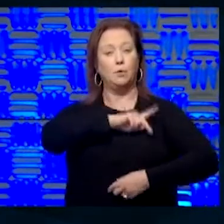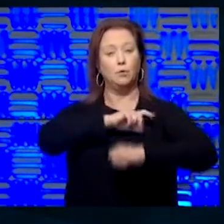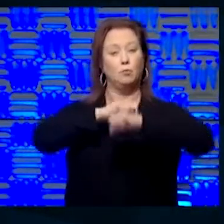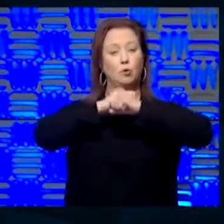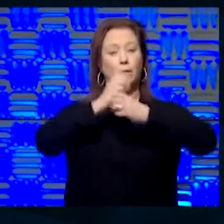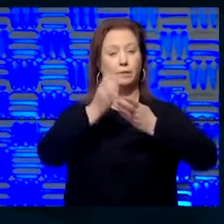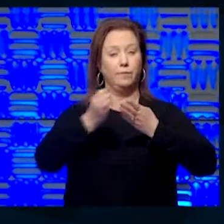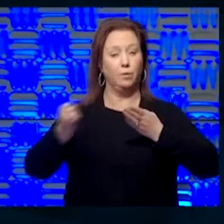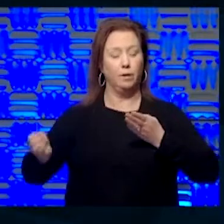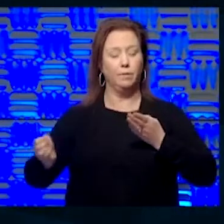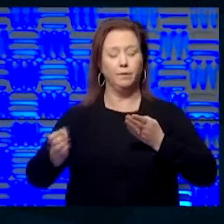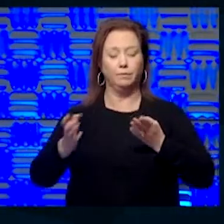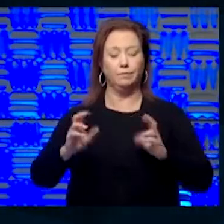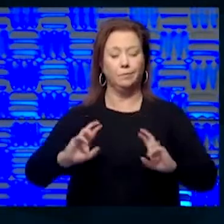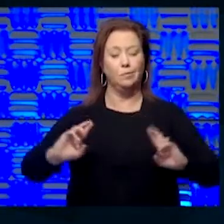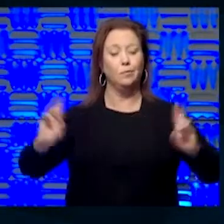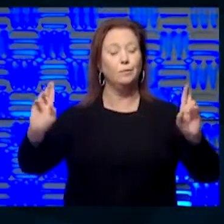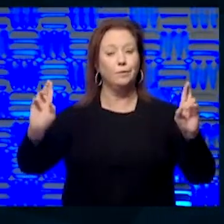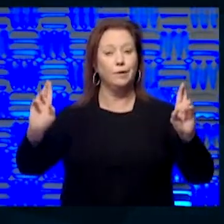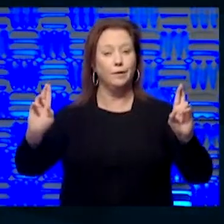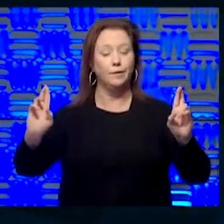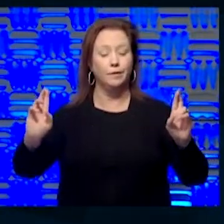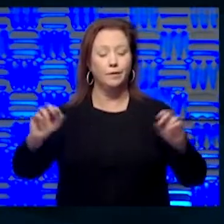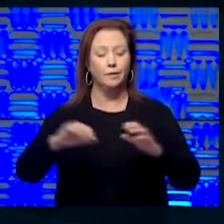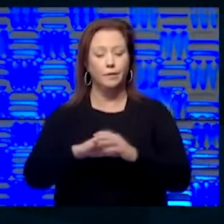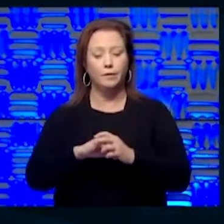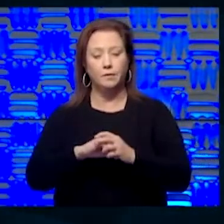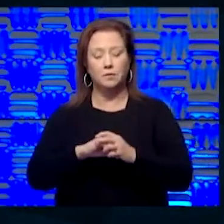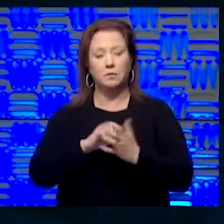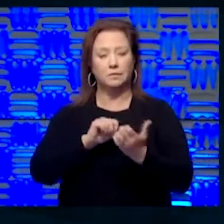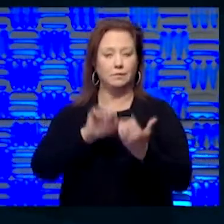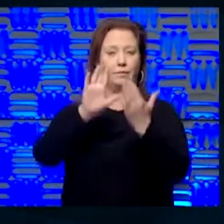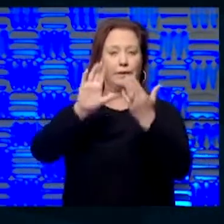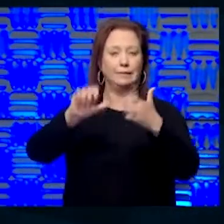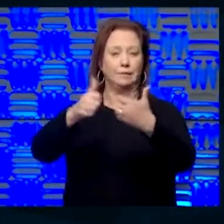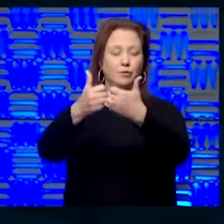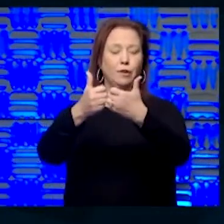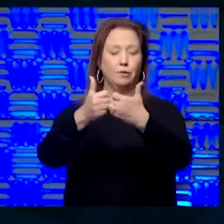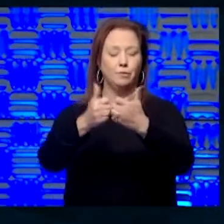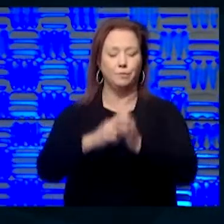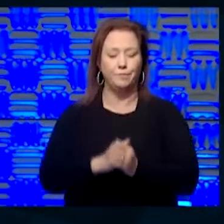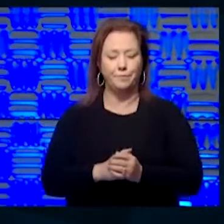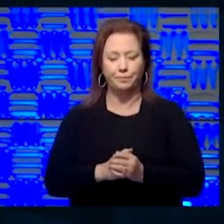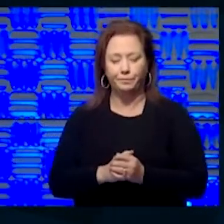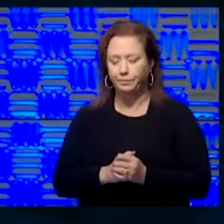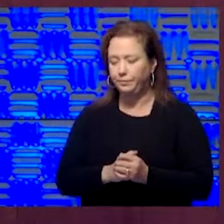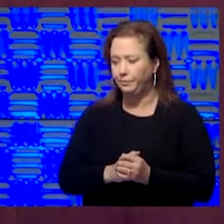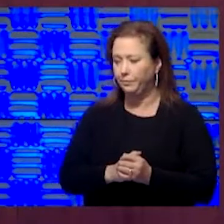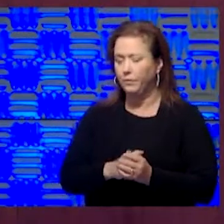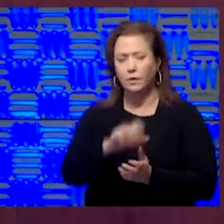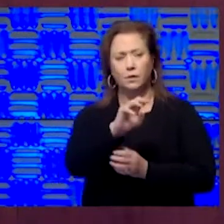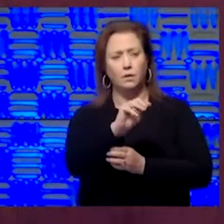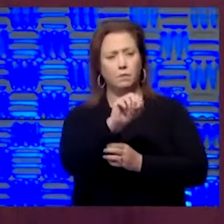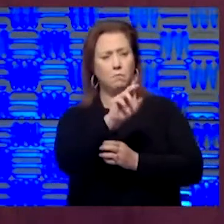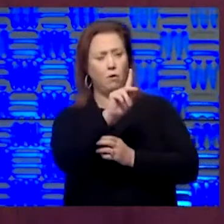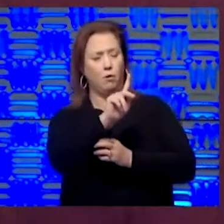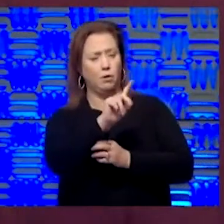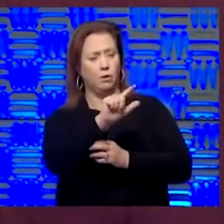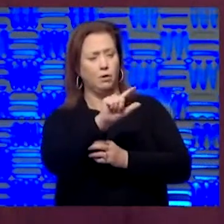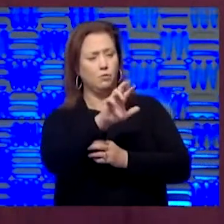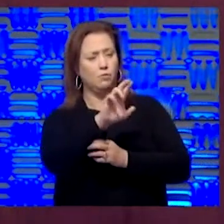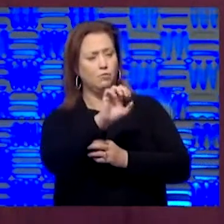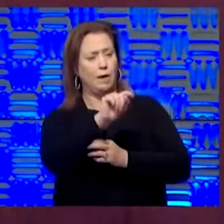we're as ready as we can get to face this challenge as it comes forward. Okay. Mark, how about in Great